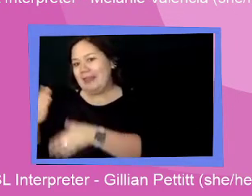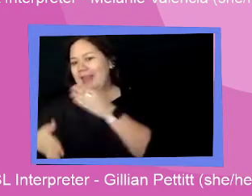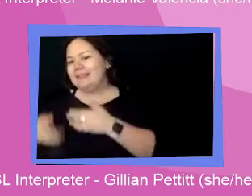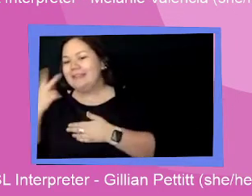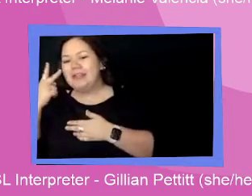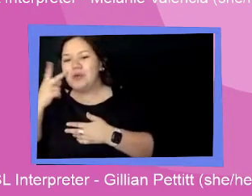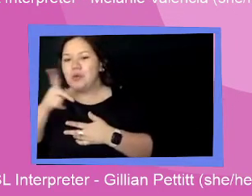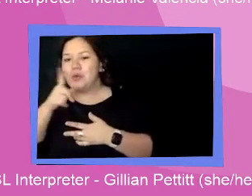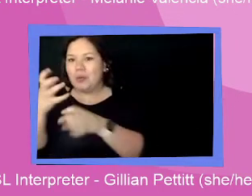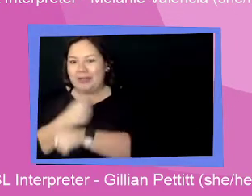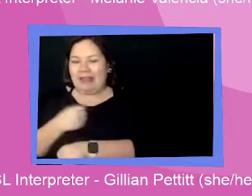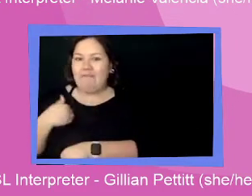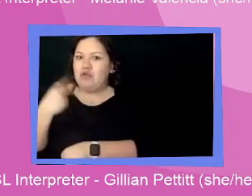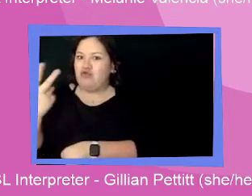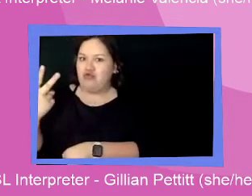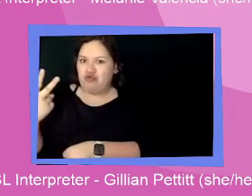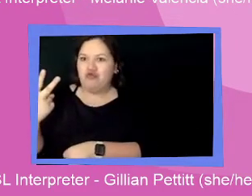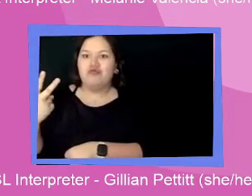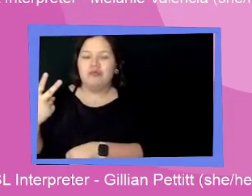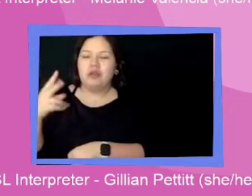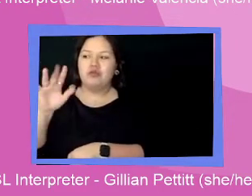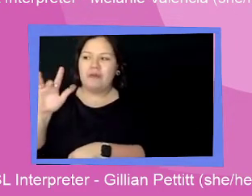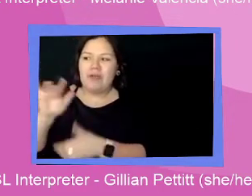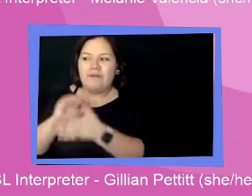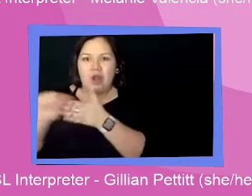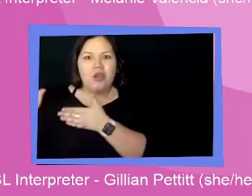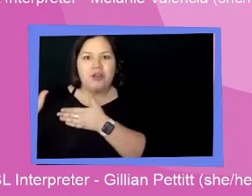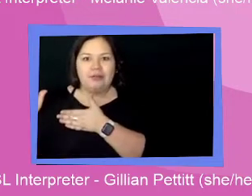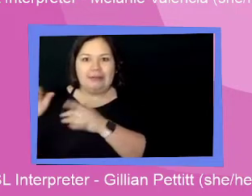a $25 gift card to Iron Dog Books.